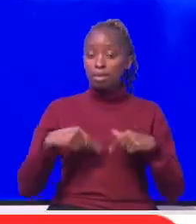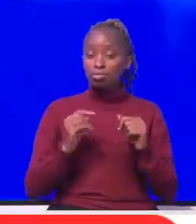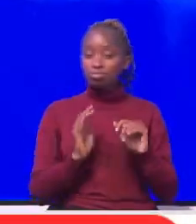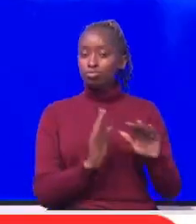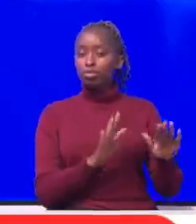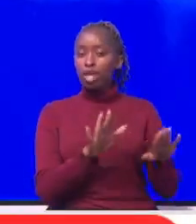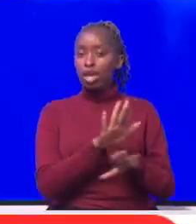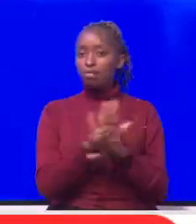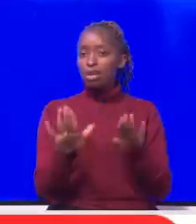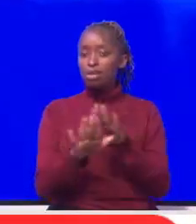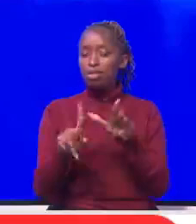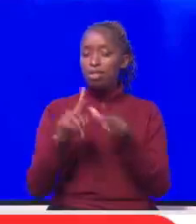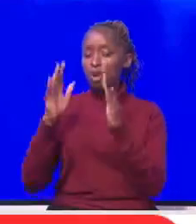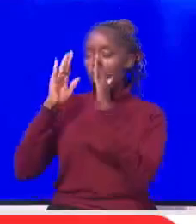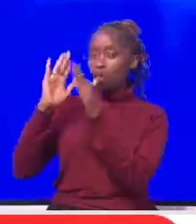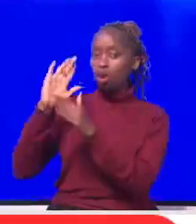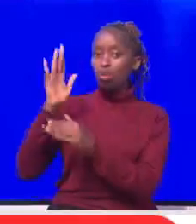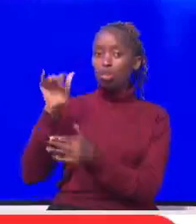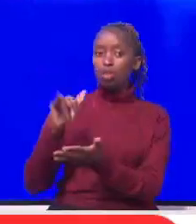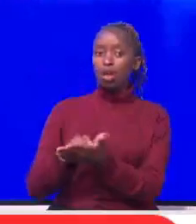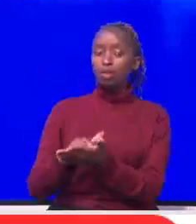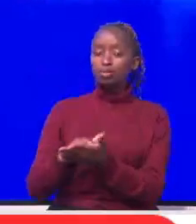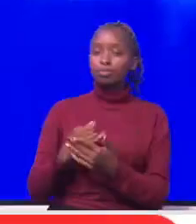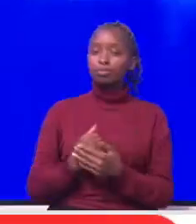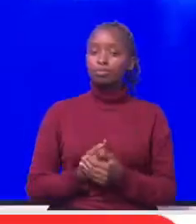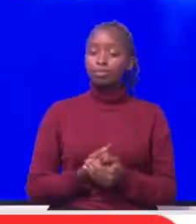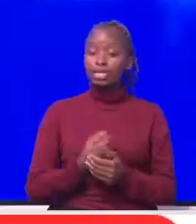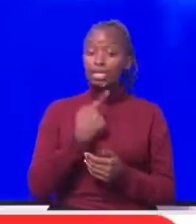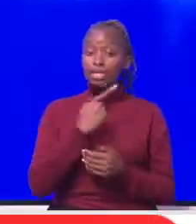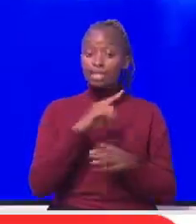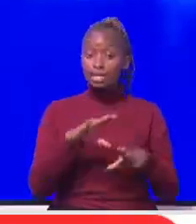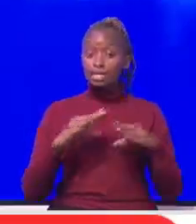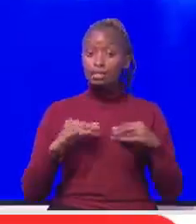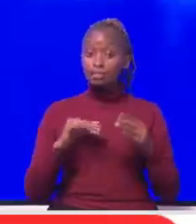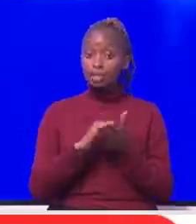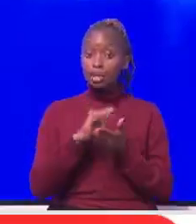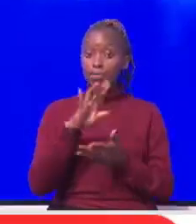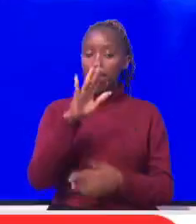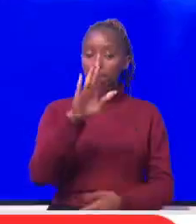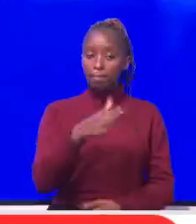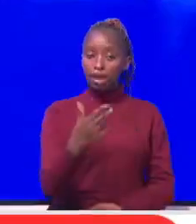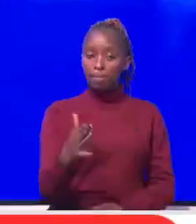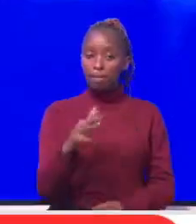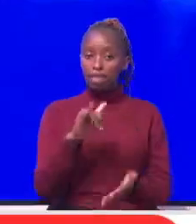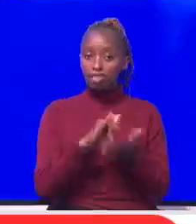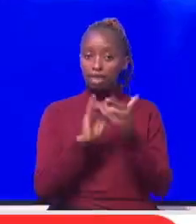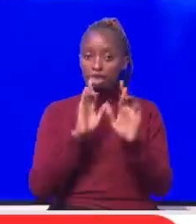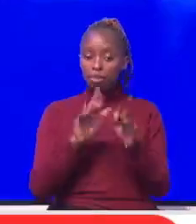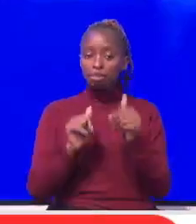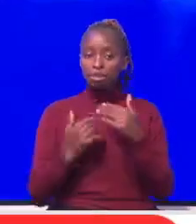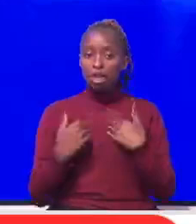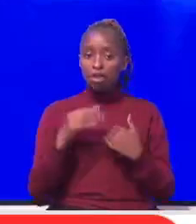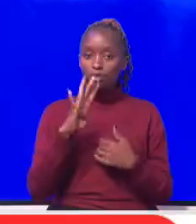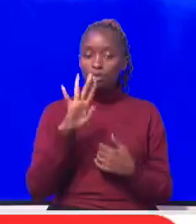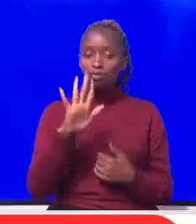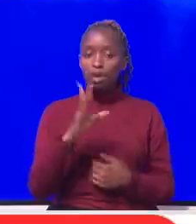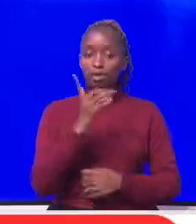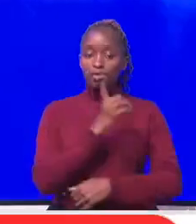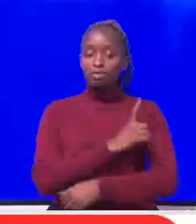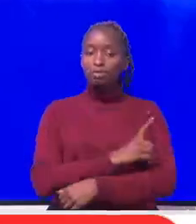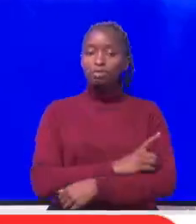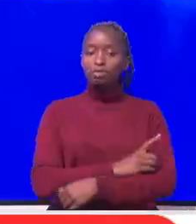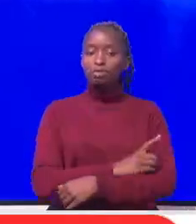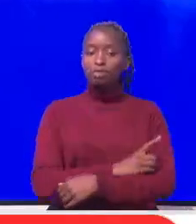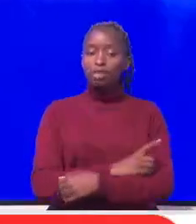I'm doing and I will attend. Since its adoption by Parliament, the NADCO report, which has a 45-day deadline, has